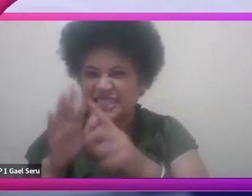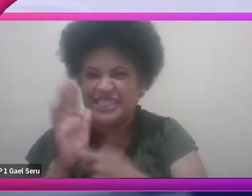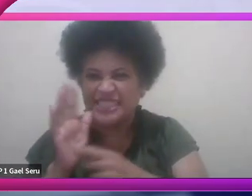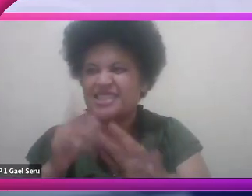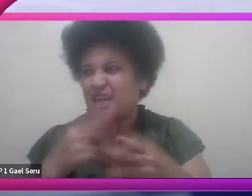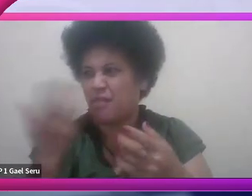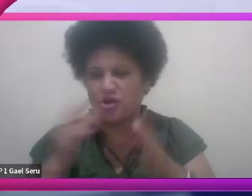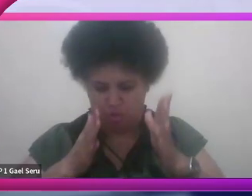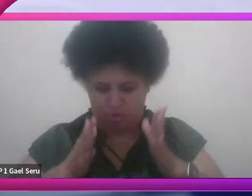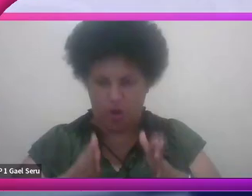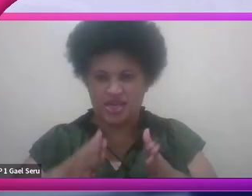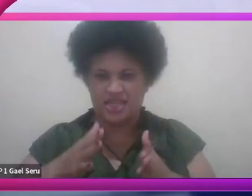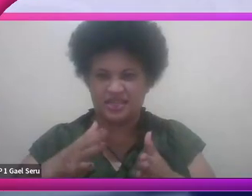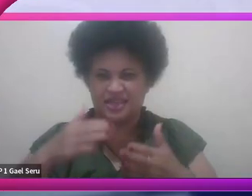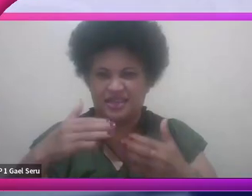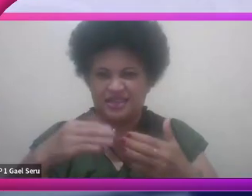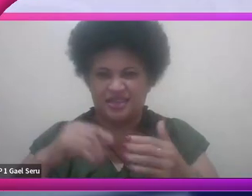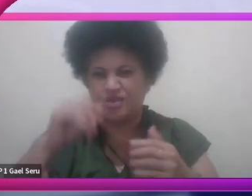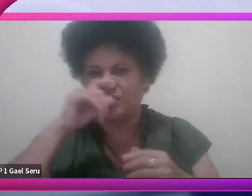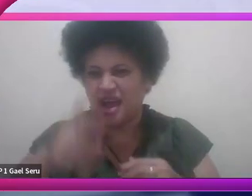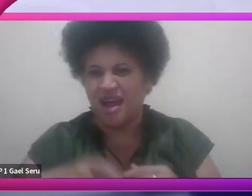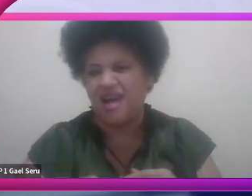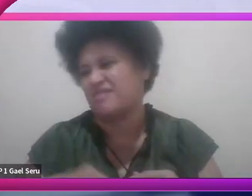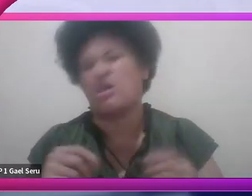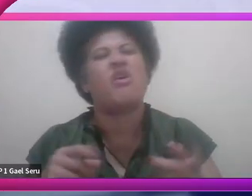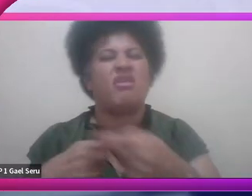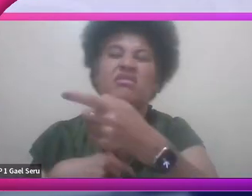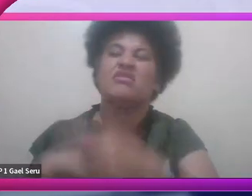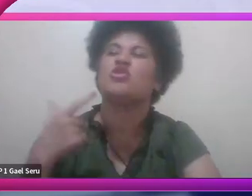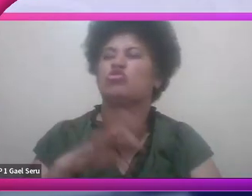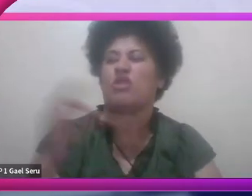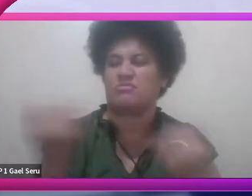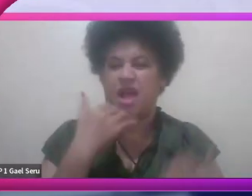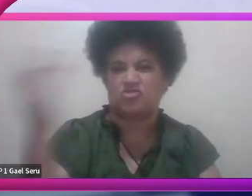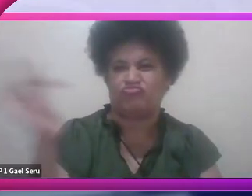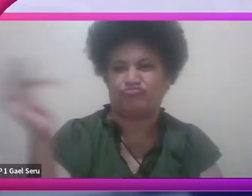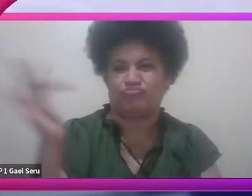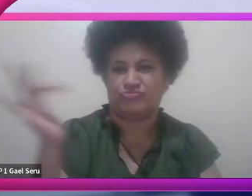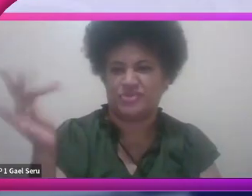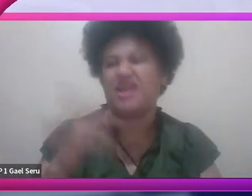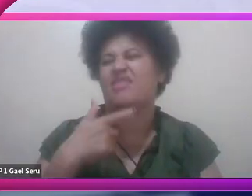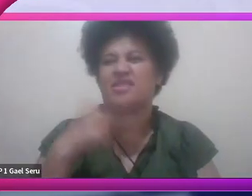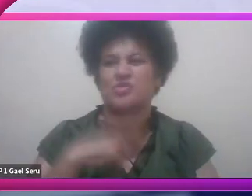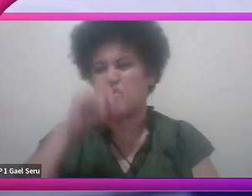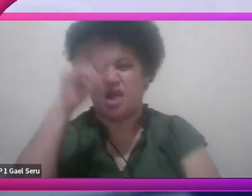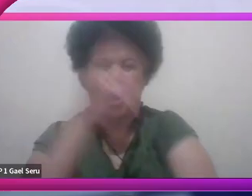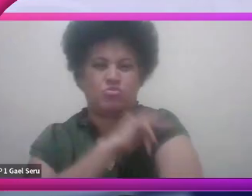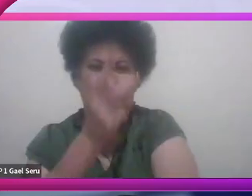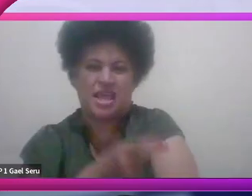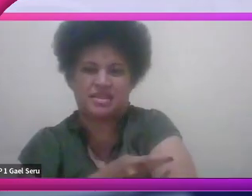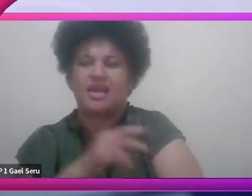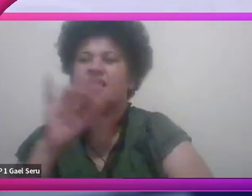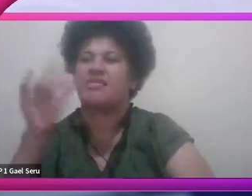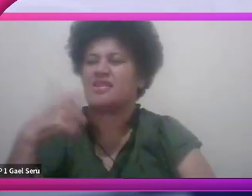about the fertility, say, oh, you don't have enough sex, that's why you don't conceive, like they not take serious about it. This is, I'm talking